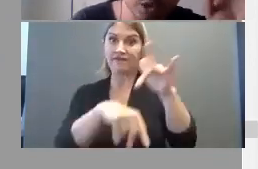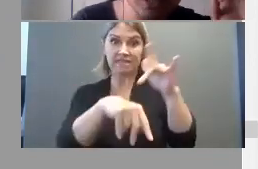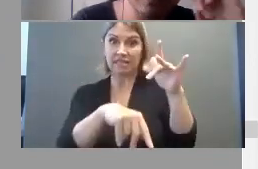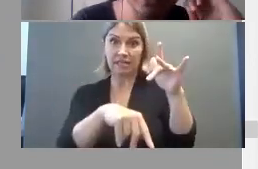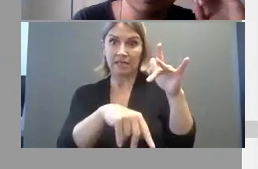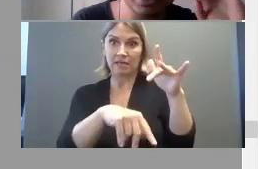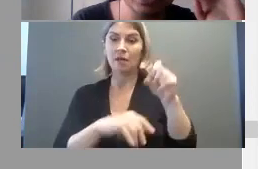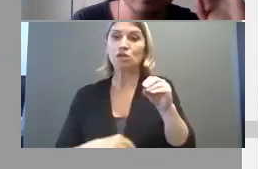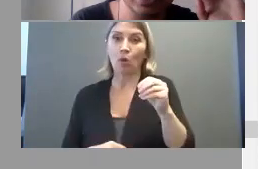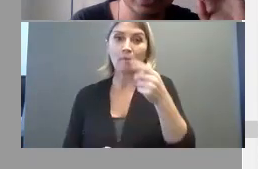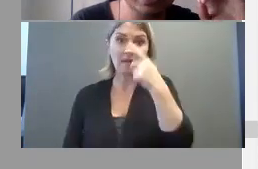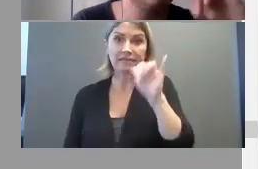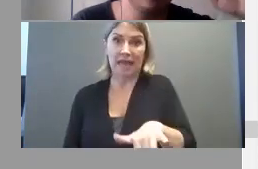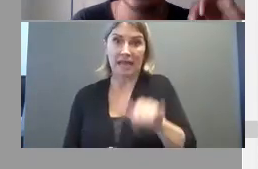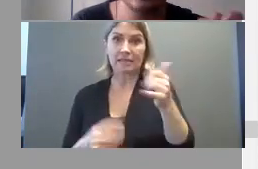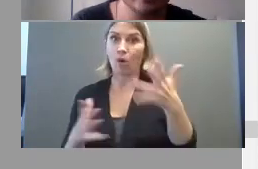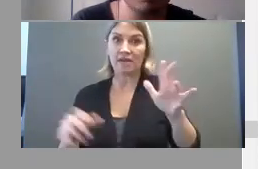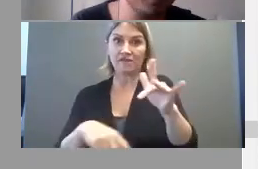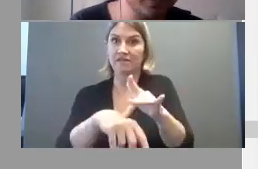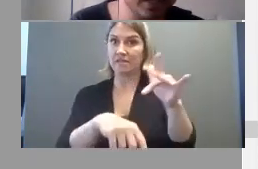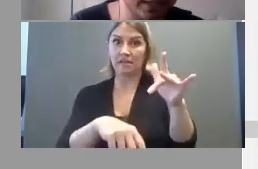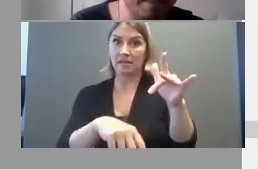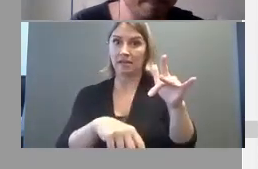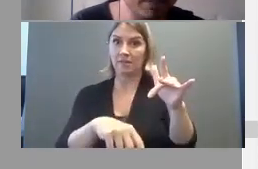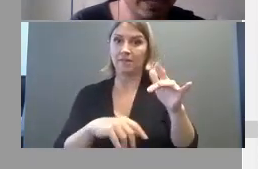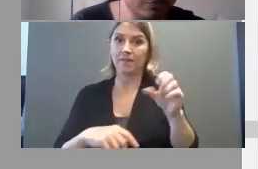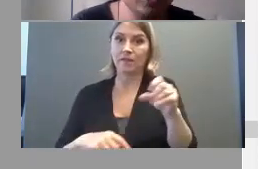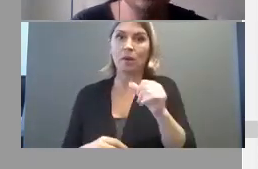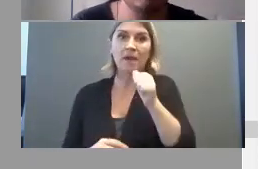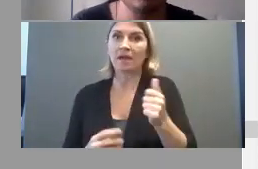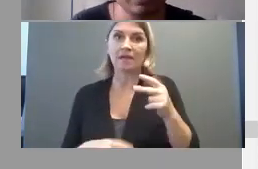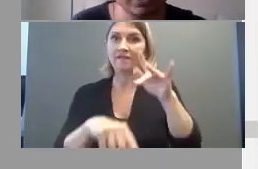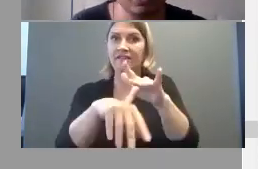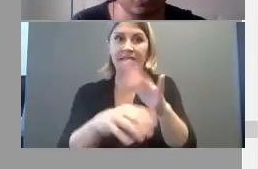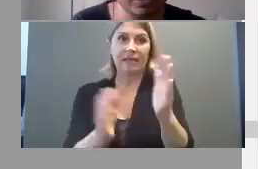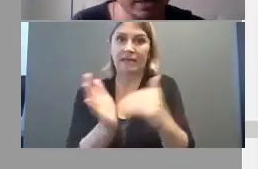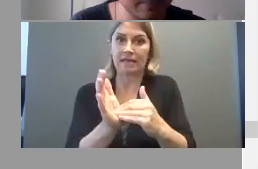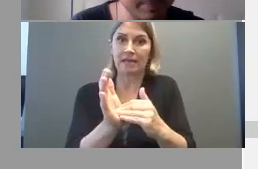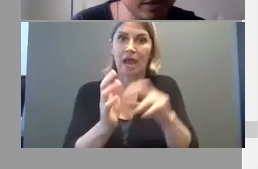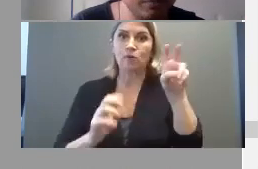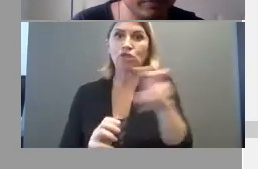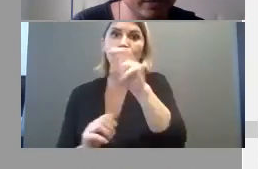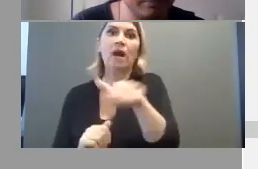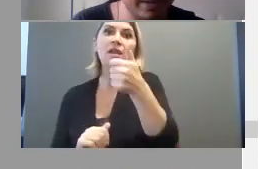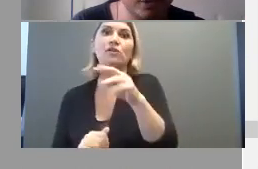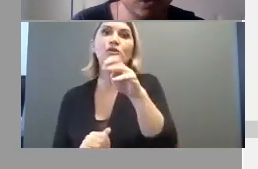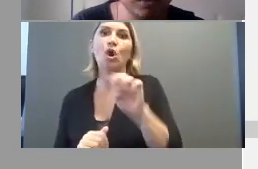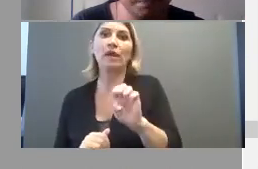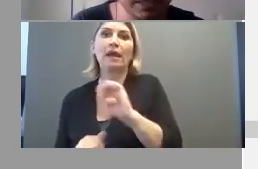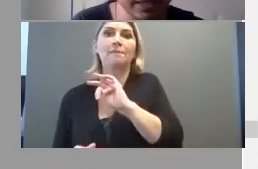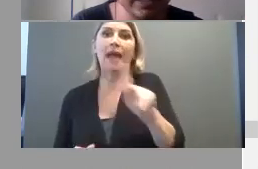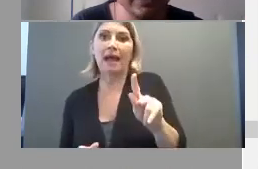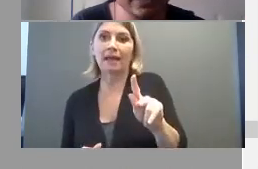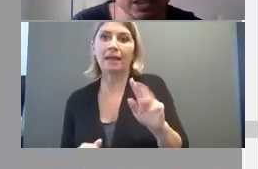So because B is visited, I'm not going to explore B again. I'm going to jump to some other node and come back right back